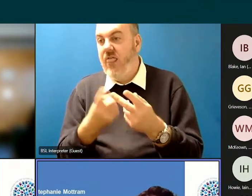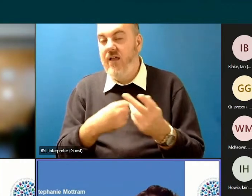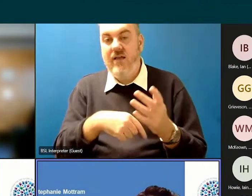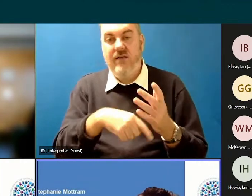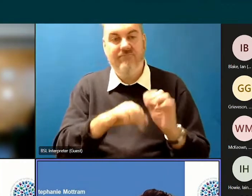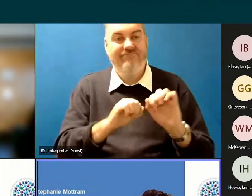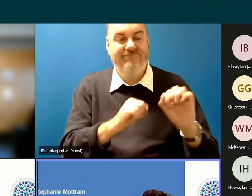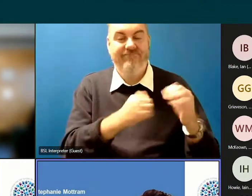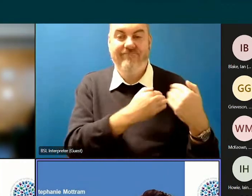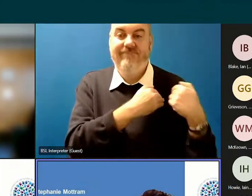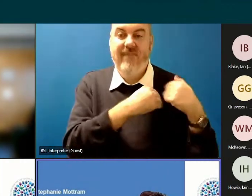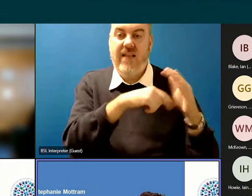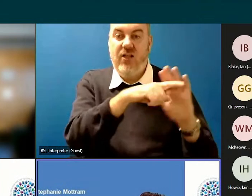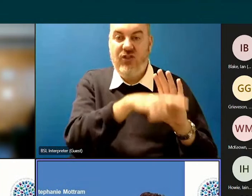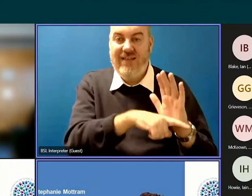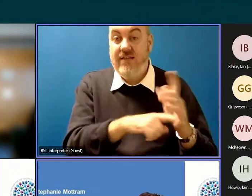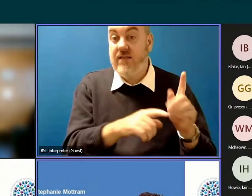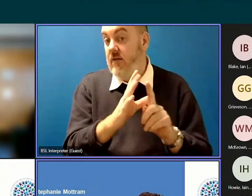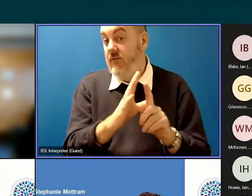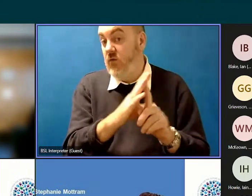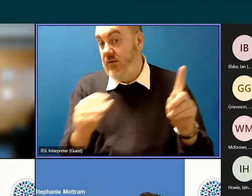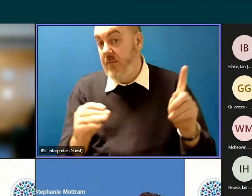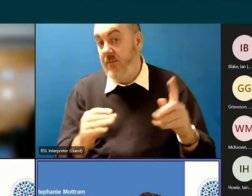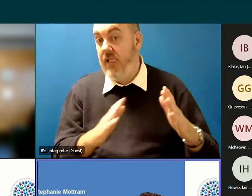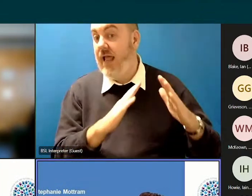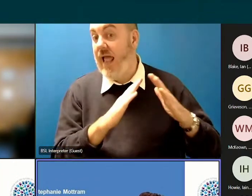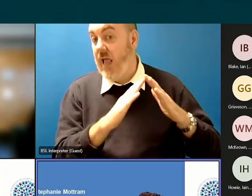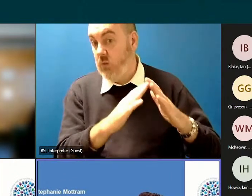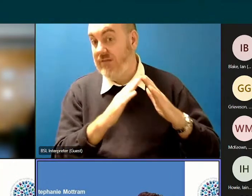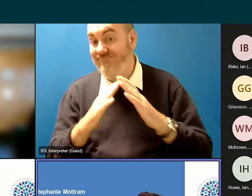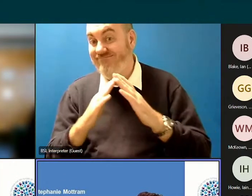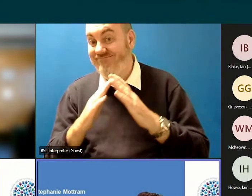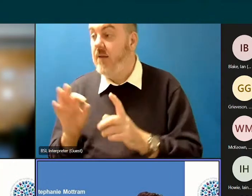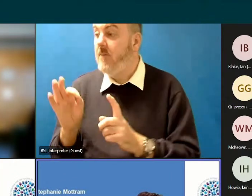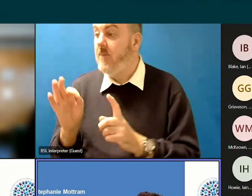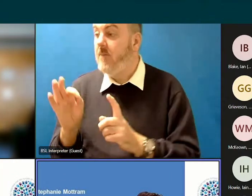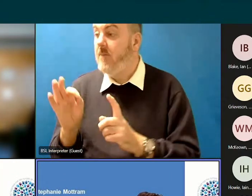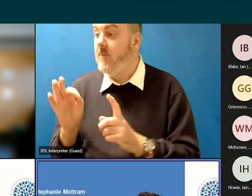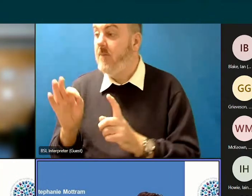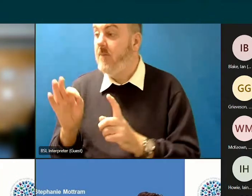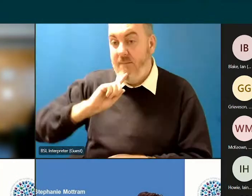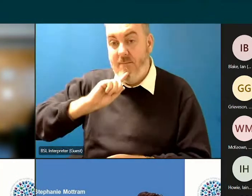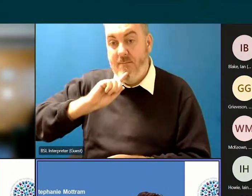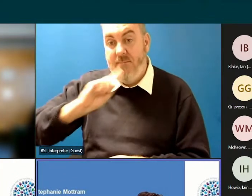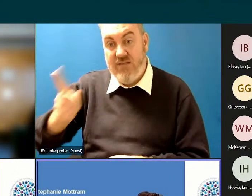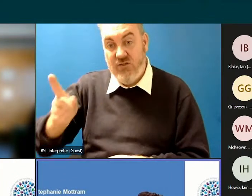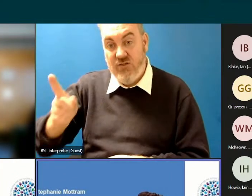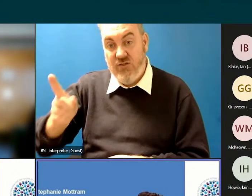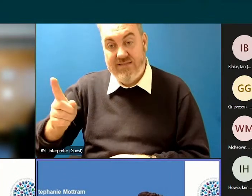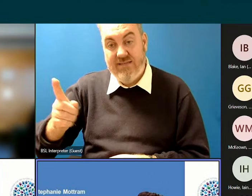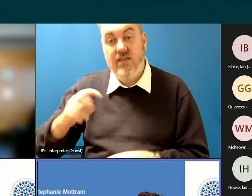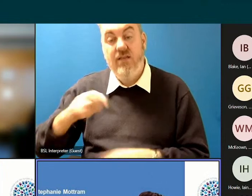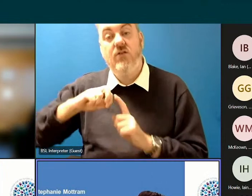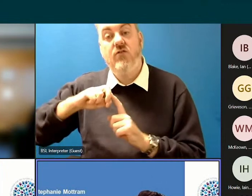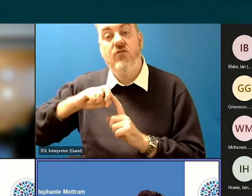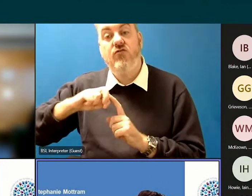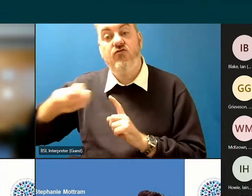around about the housing, that might help. And Pauline, you also talked about the